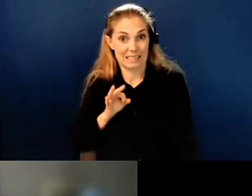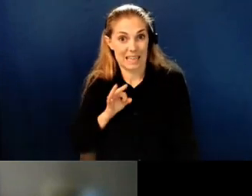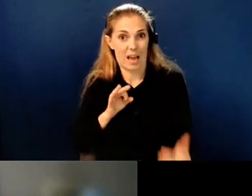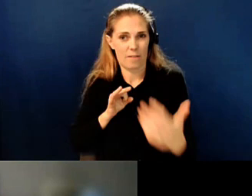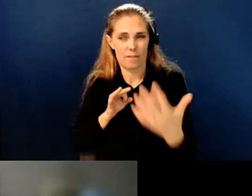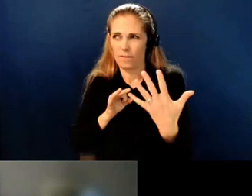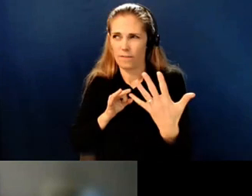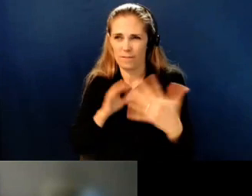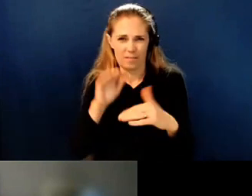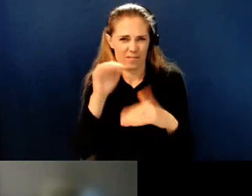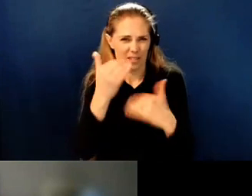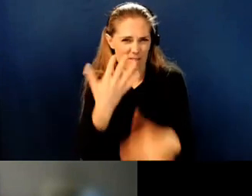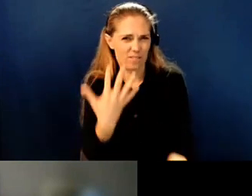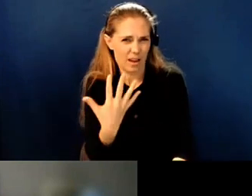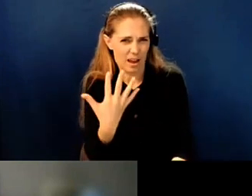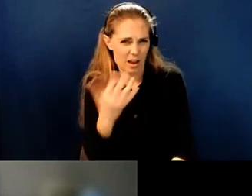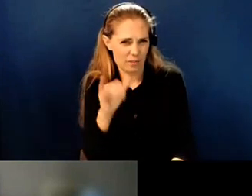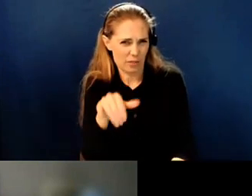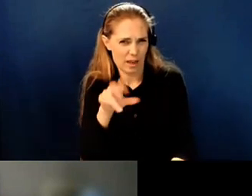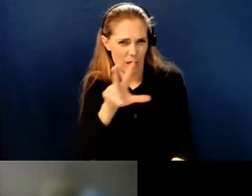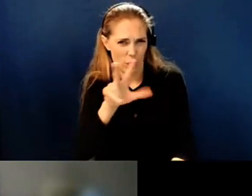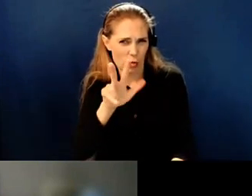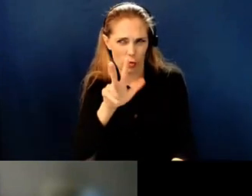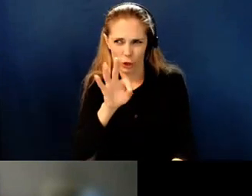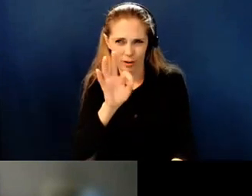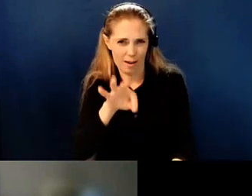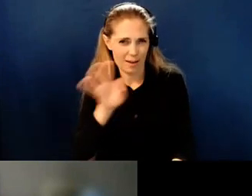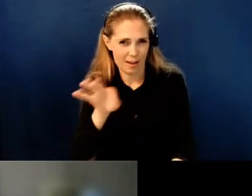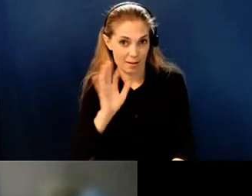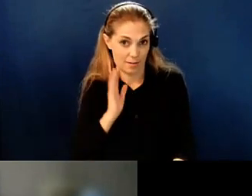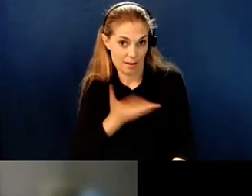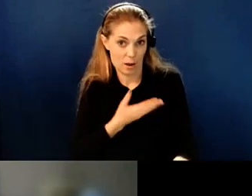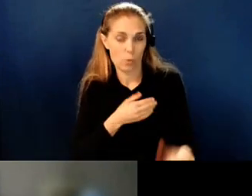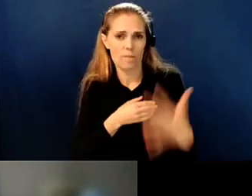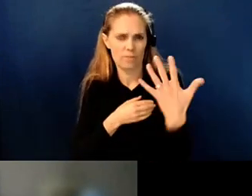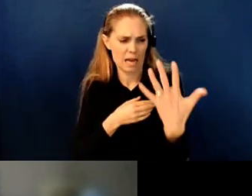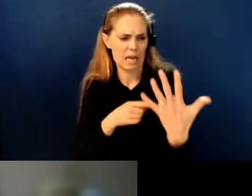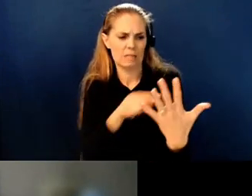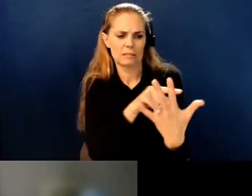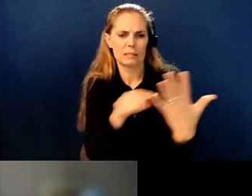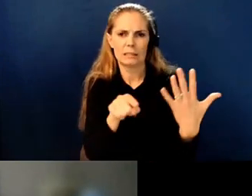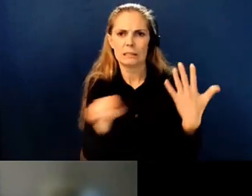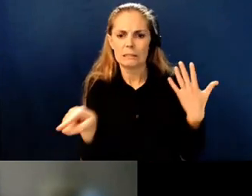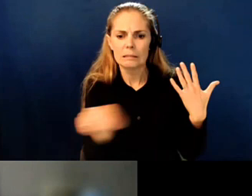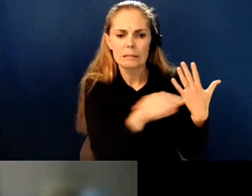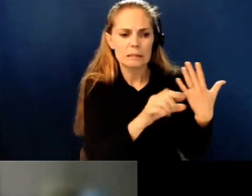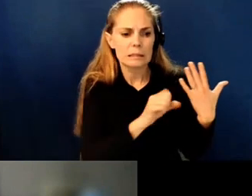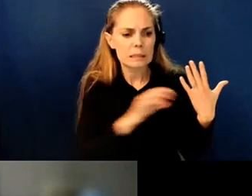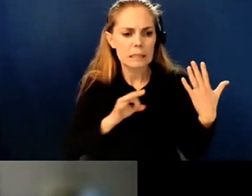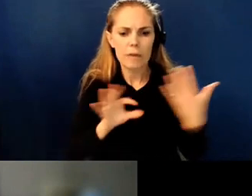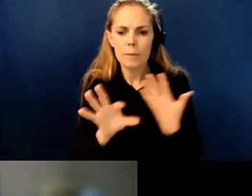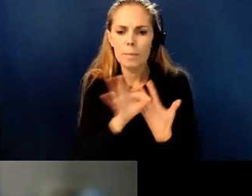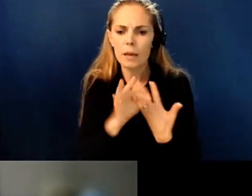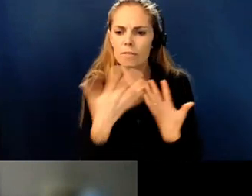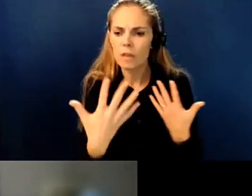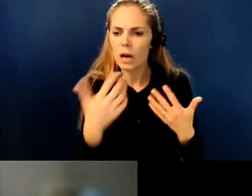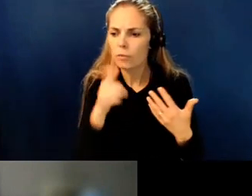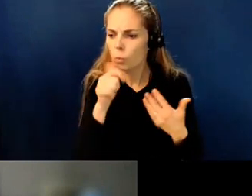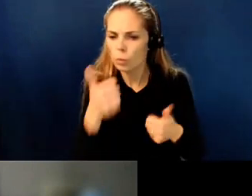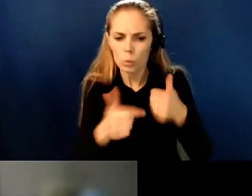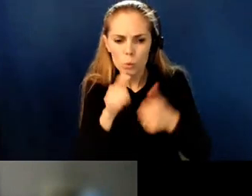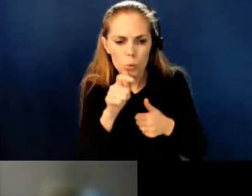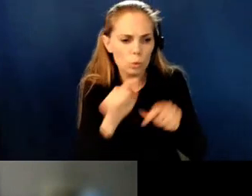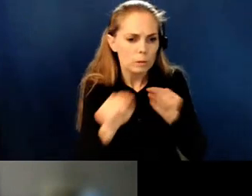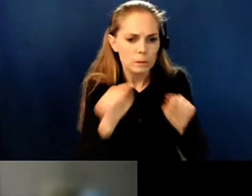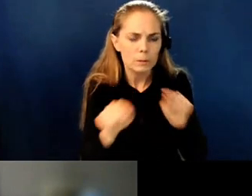only 5 of us, so trying to figure that out. But I did go, as the session was going on, into the account that we have,